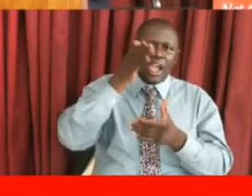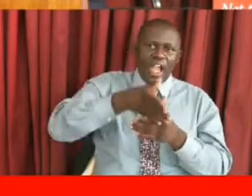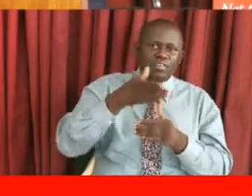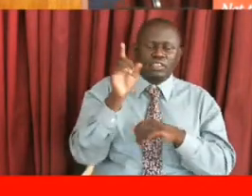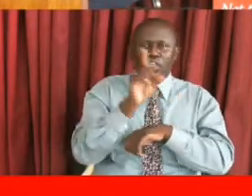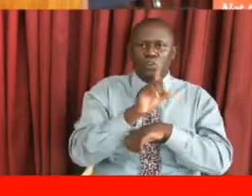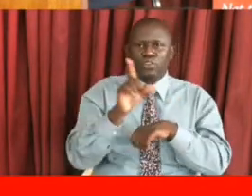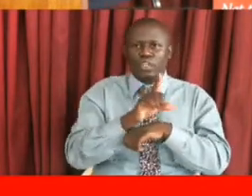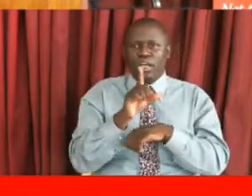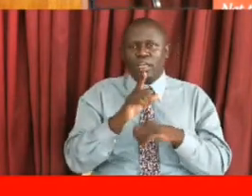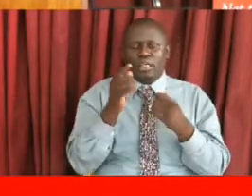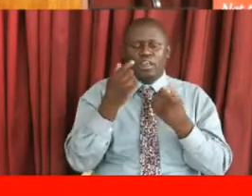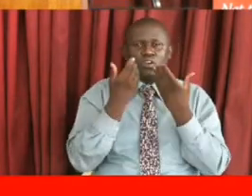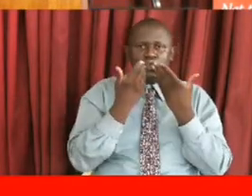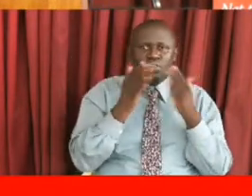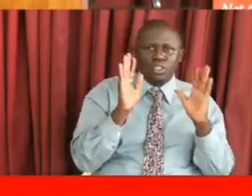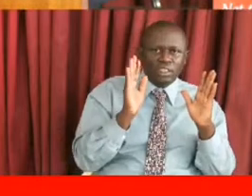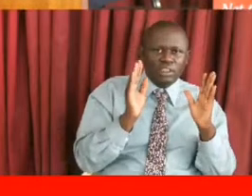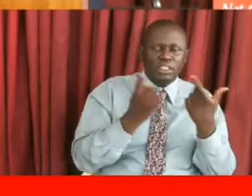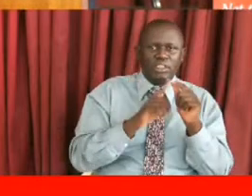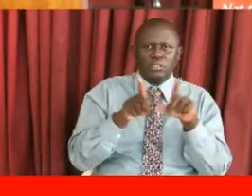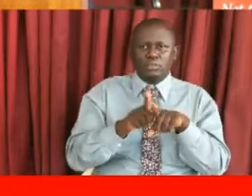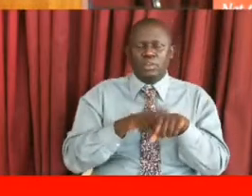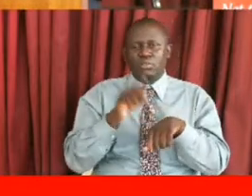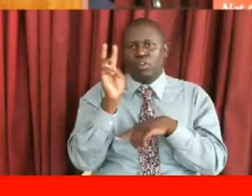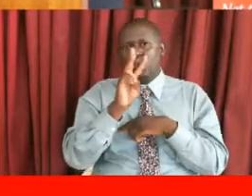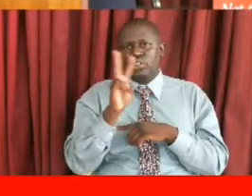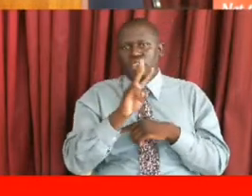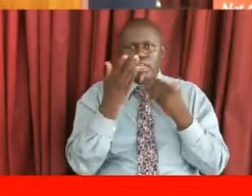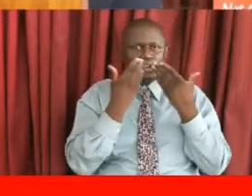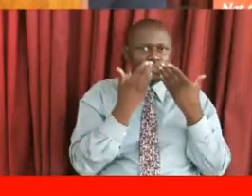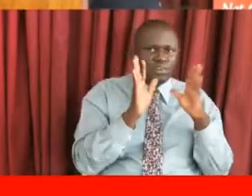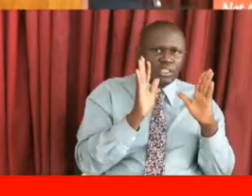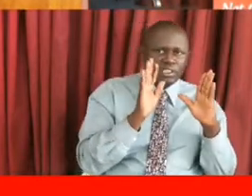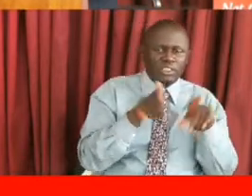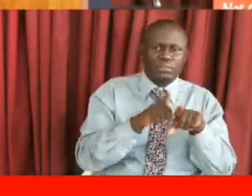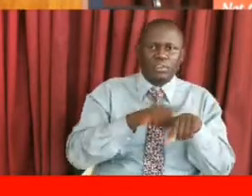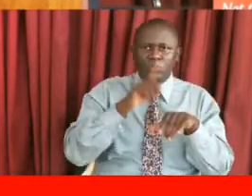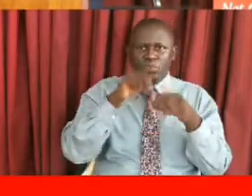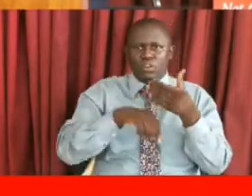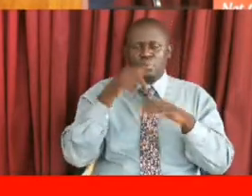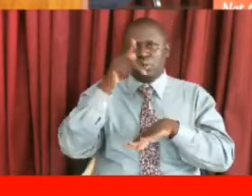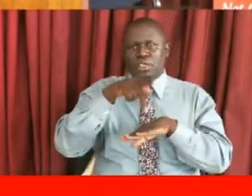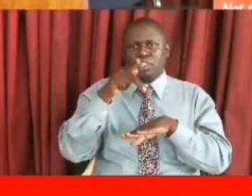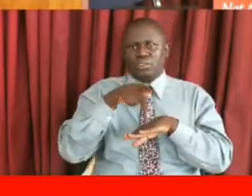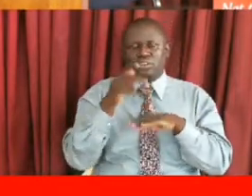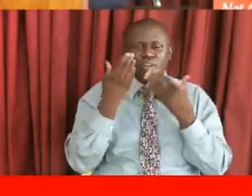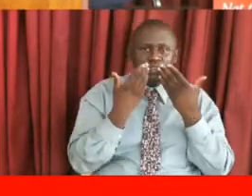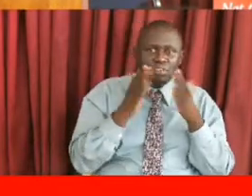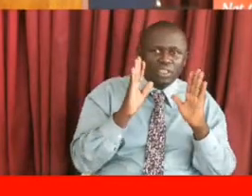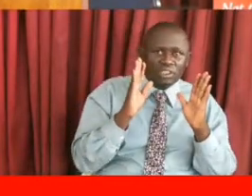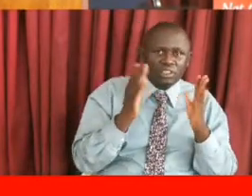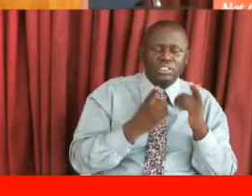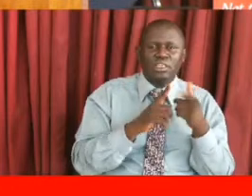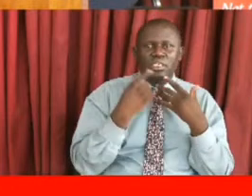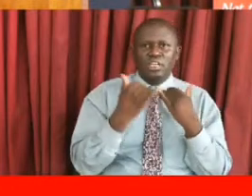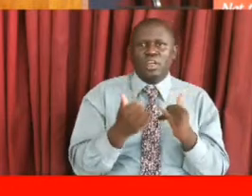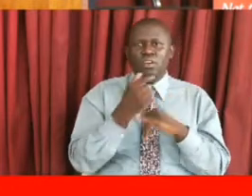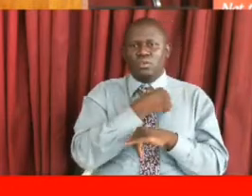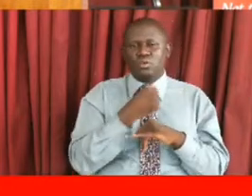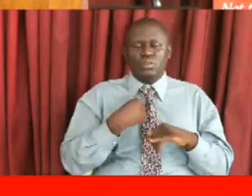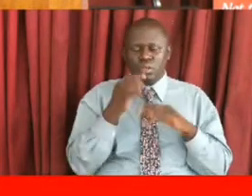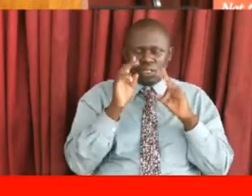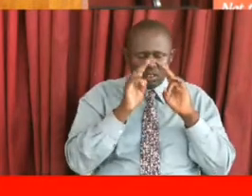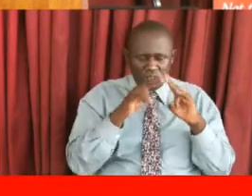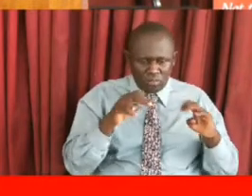out Wesley has played out P has played out we will look for where the